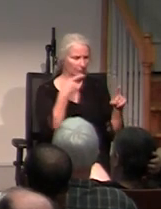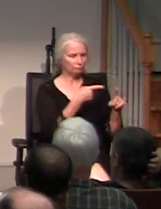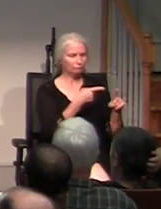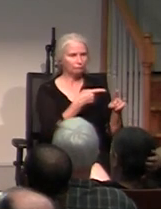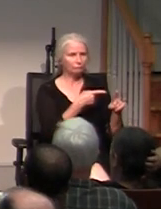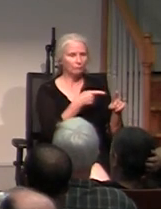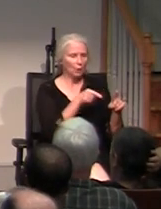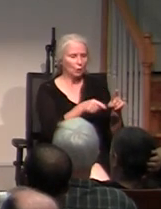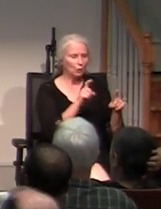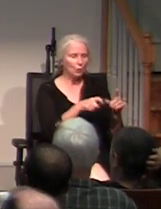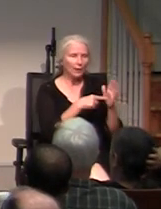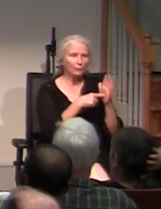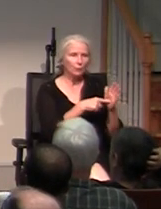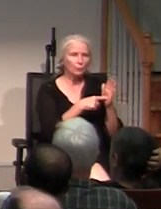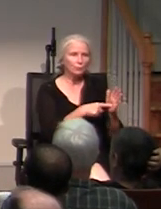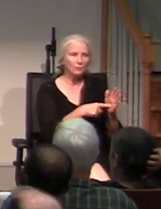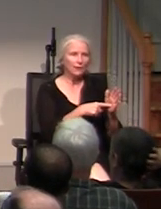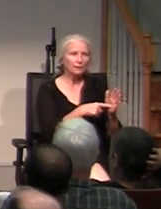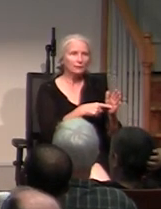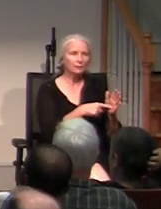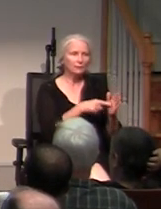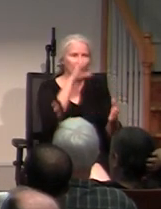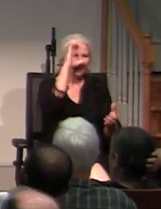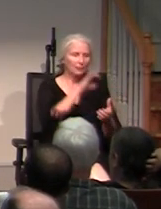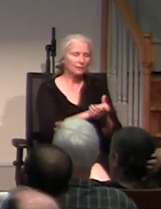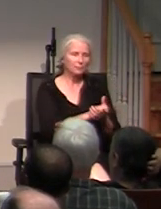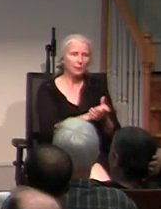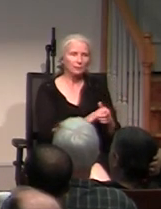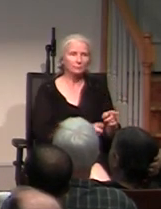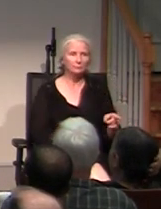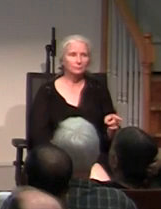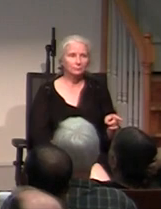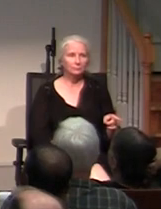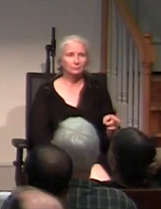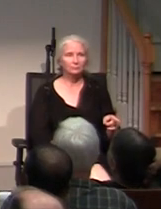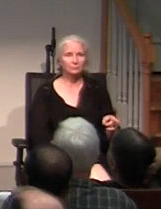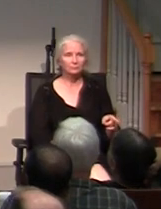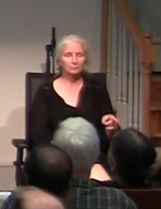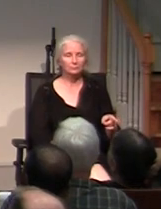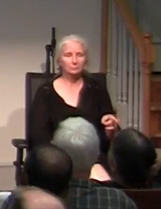the representative, if you will, of the bridegroom. She was there.